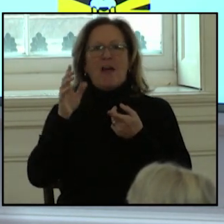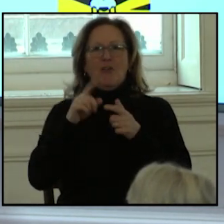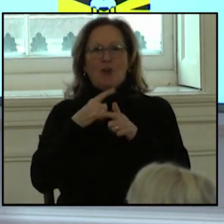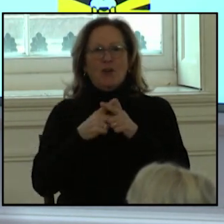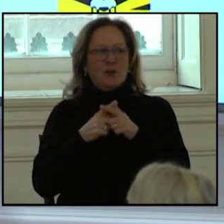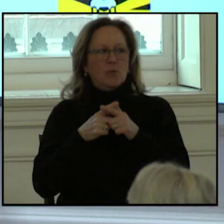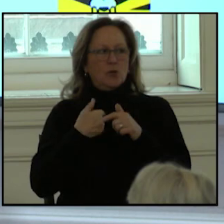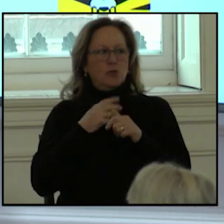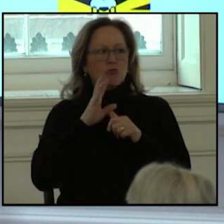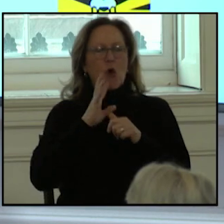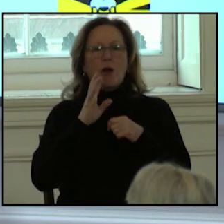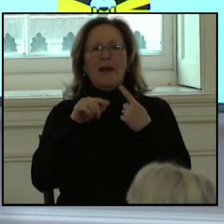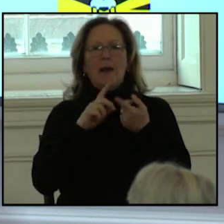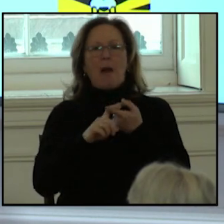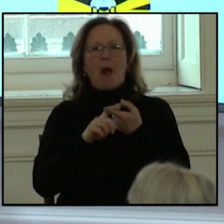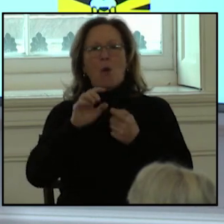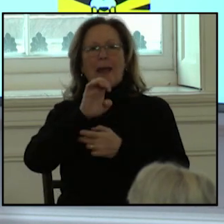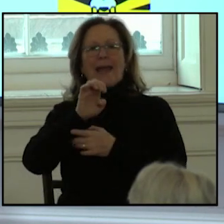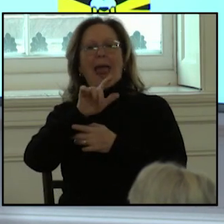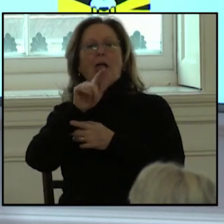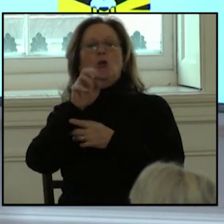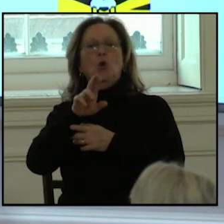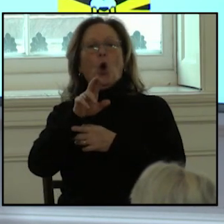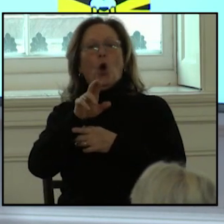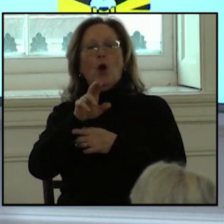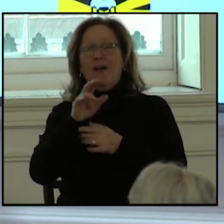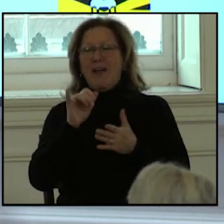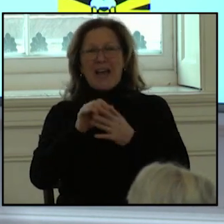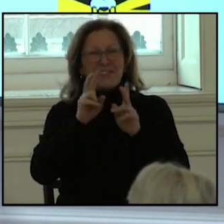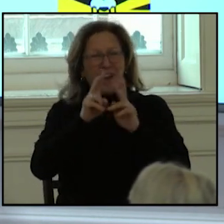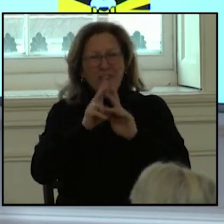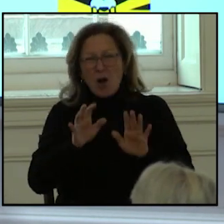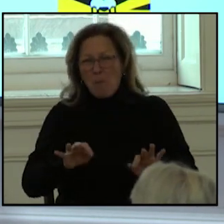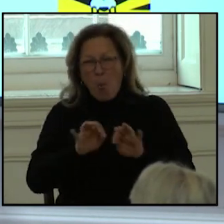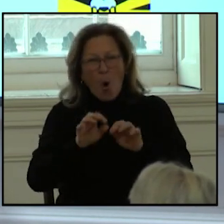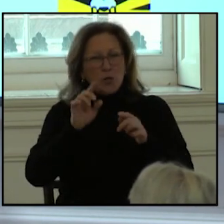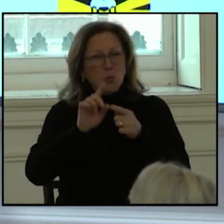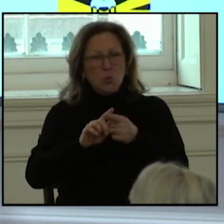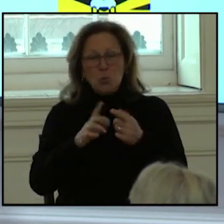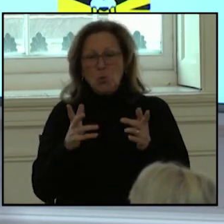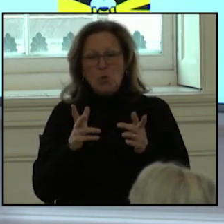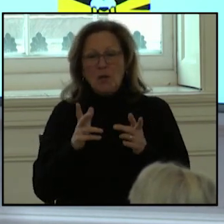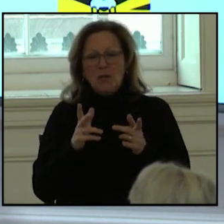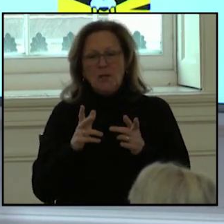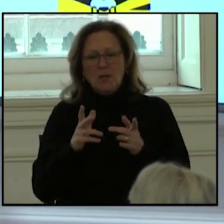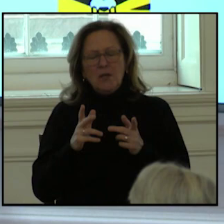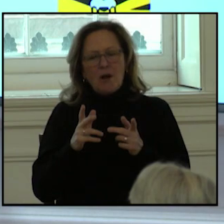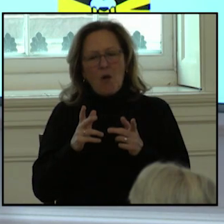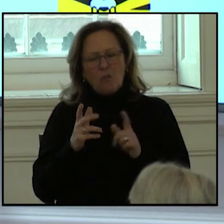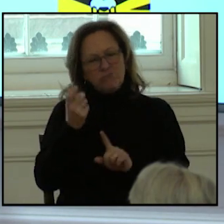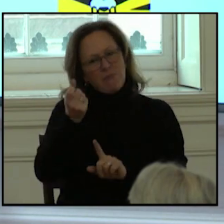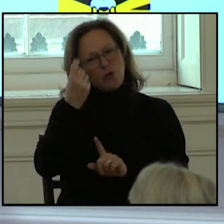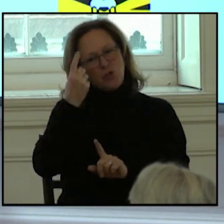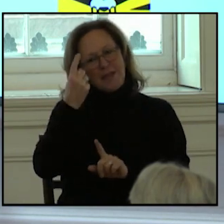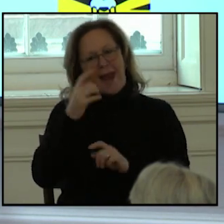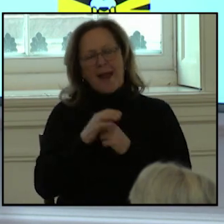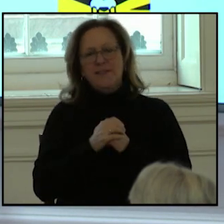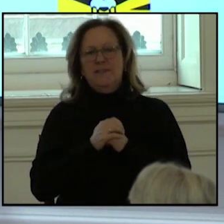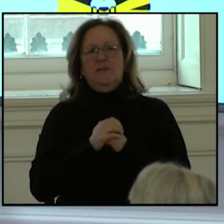right? And that's really important to put our hands around. It doesn't always mean that we're,